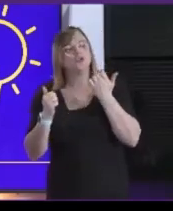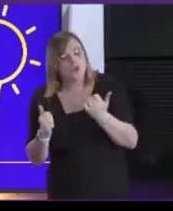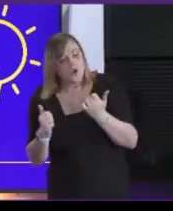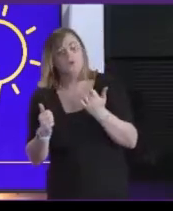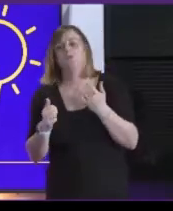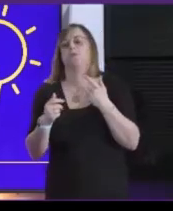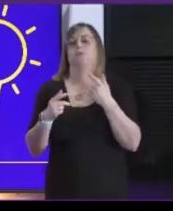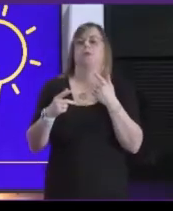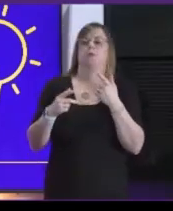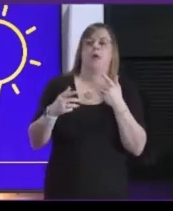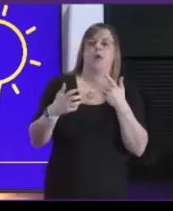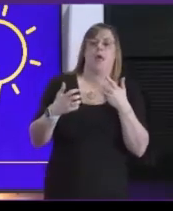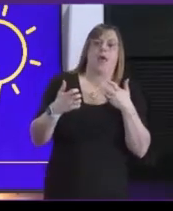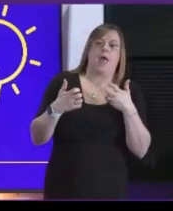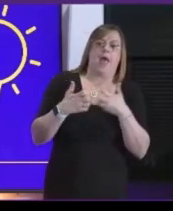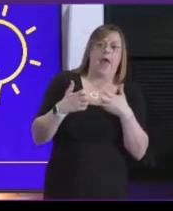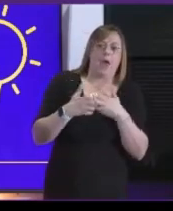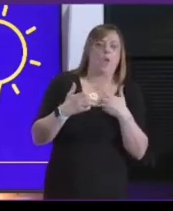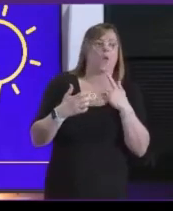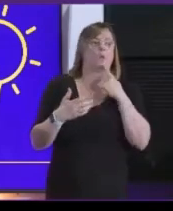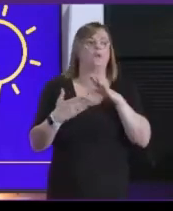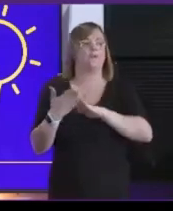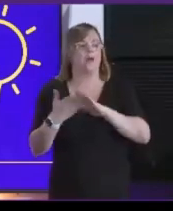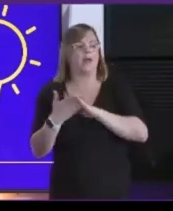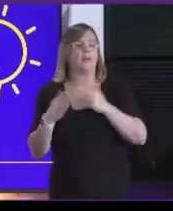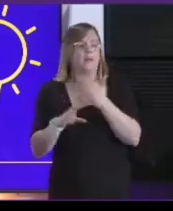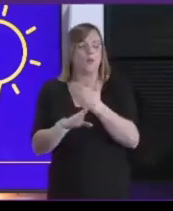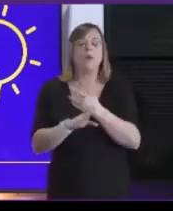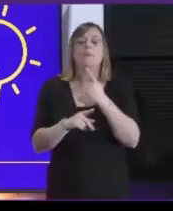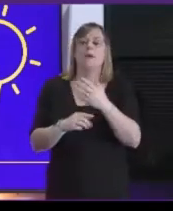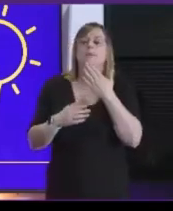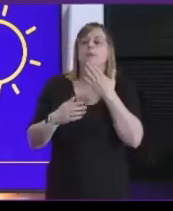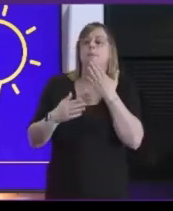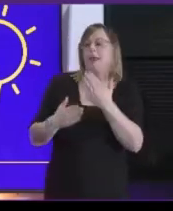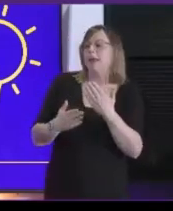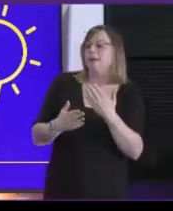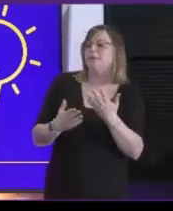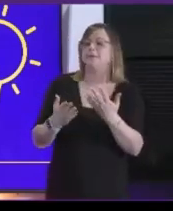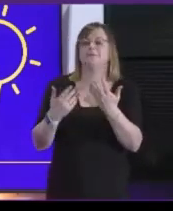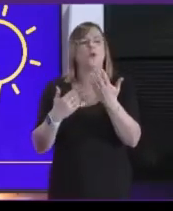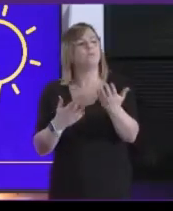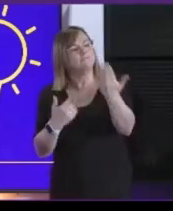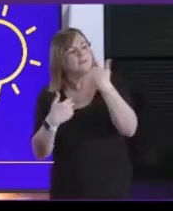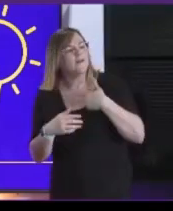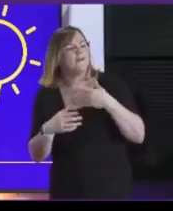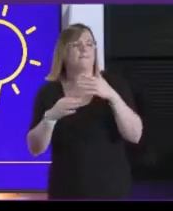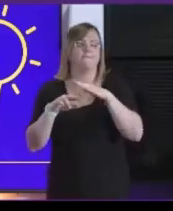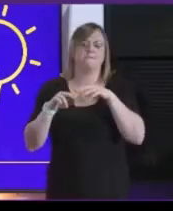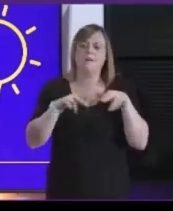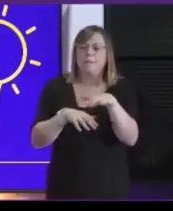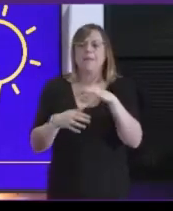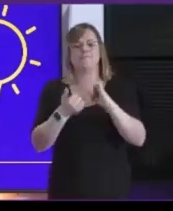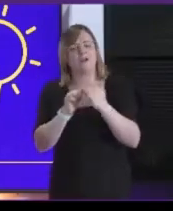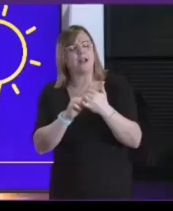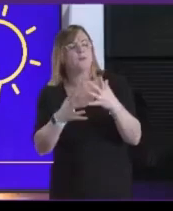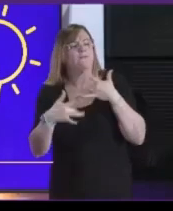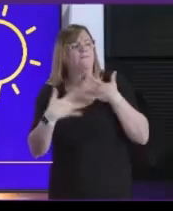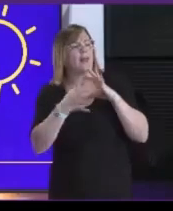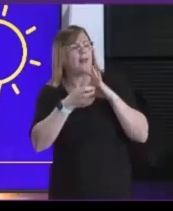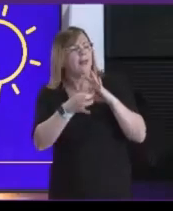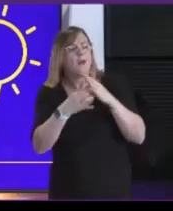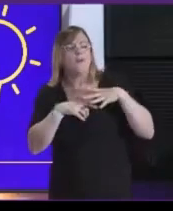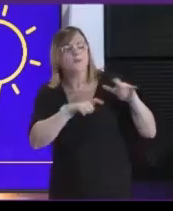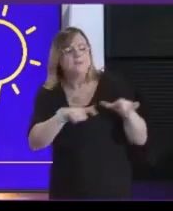friends, is kind of what, how we define standardization work. So, but please welcome and join us. But I think that's really the